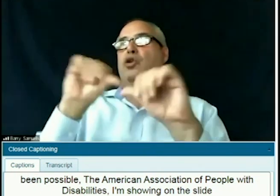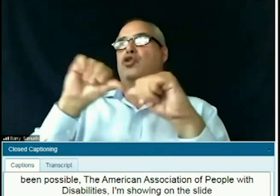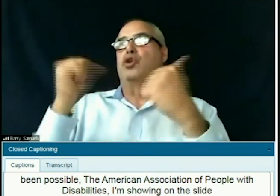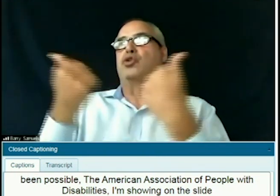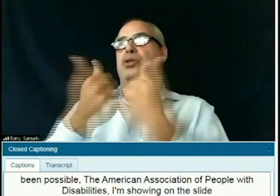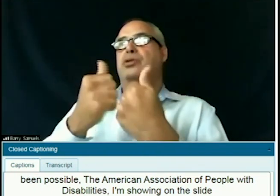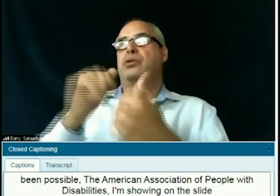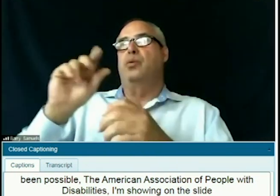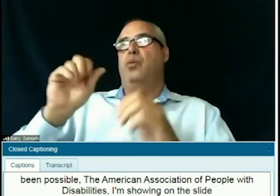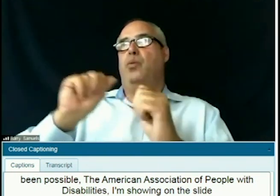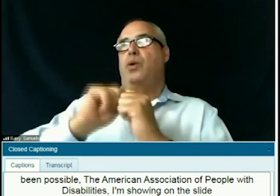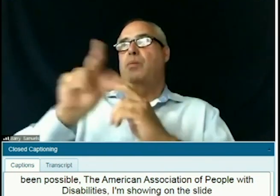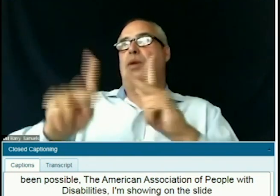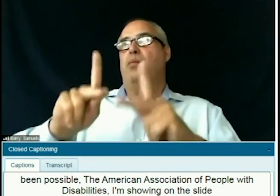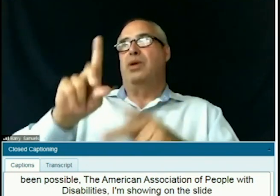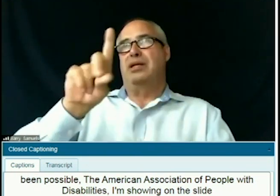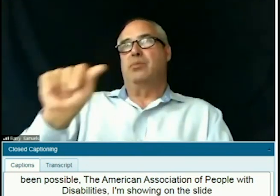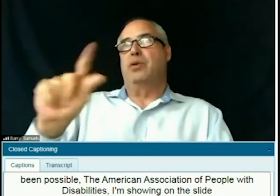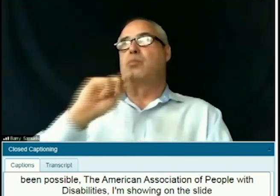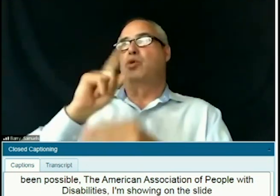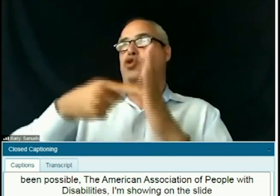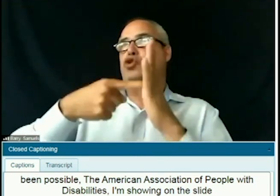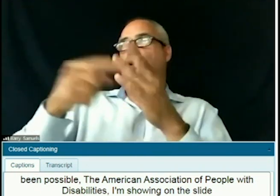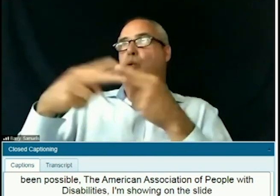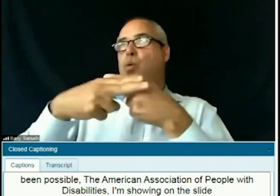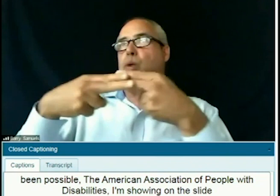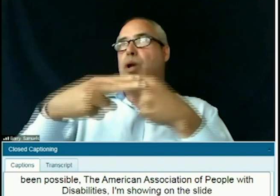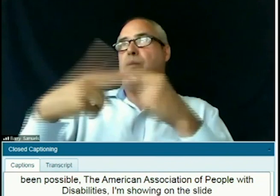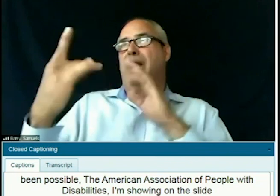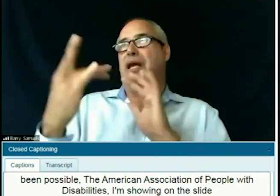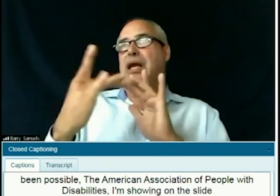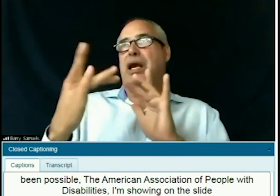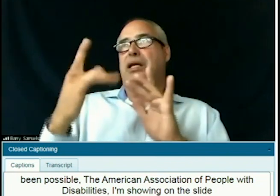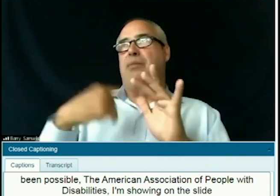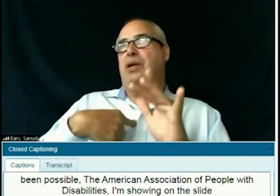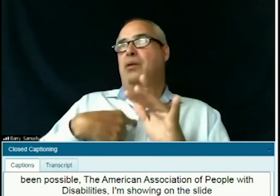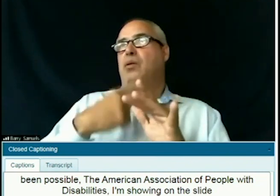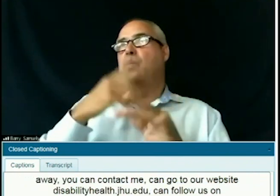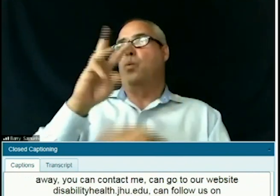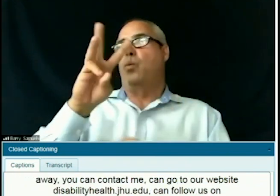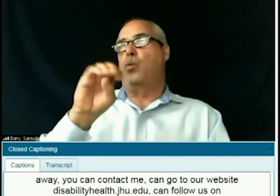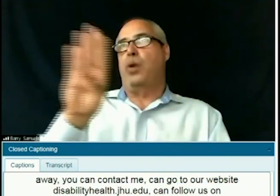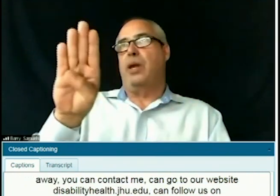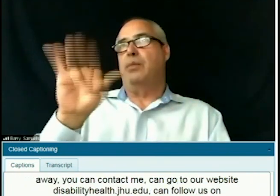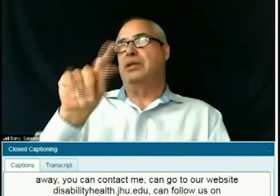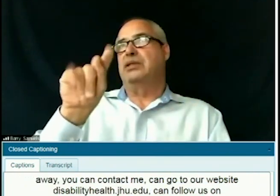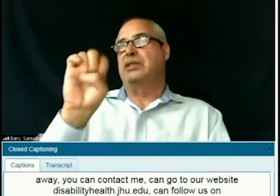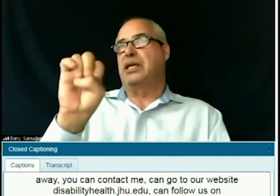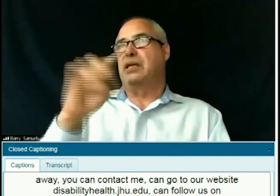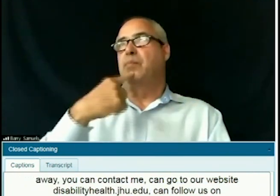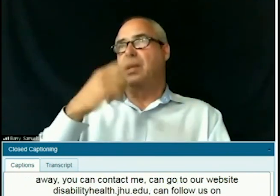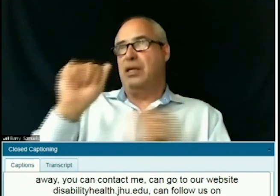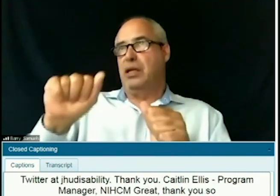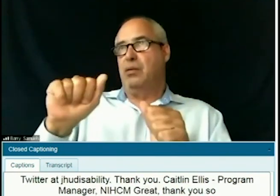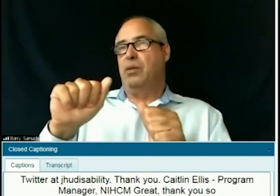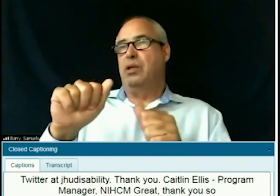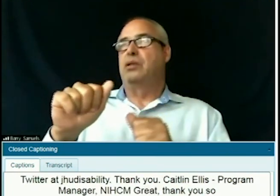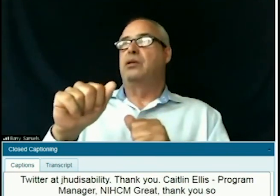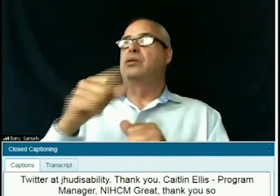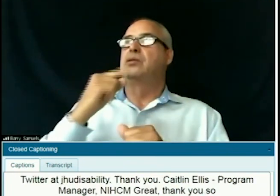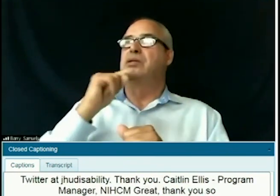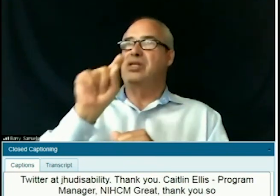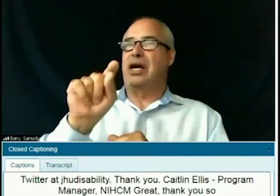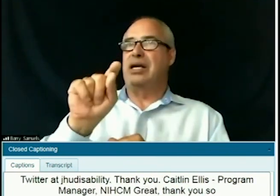Disabilities. I'm showing on the slide of ways you can contact me. You can go to our website, disabilityhealth.jhu.edu. You can follow us